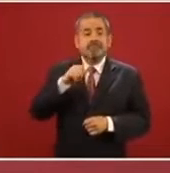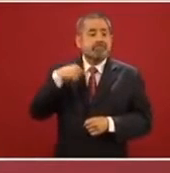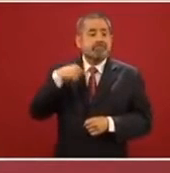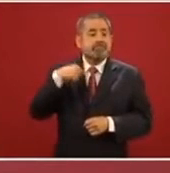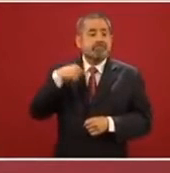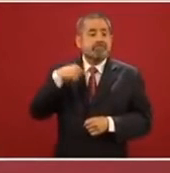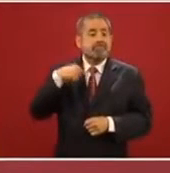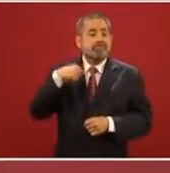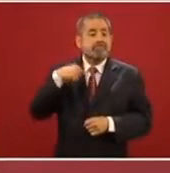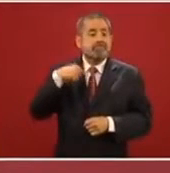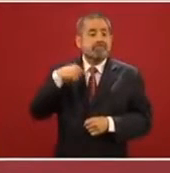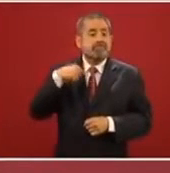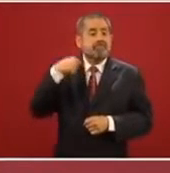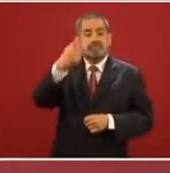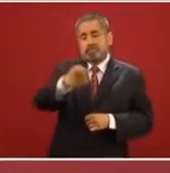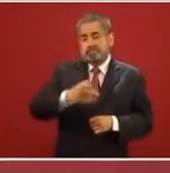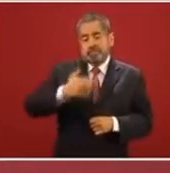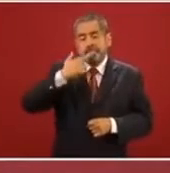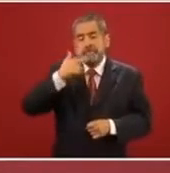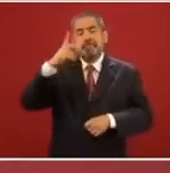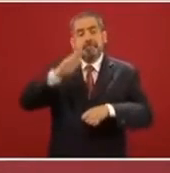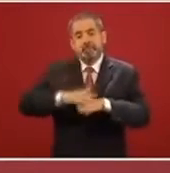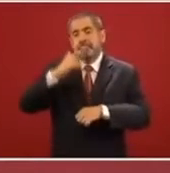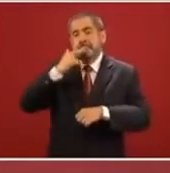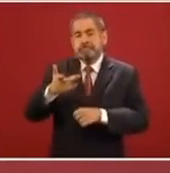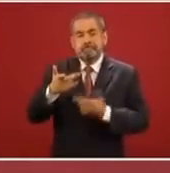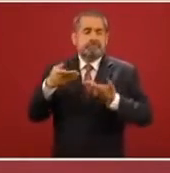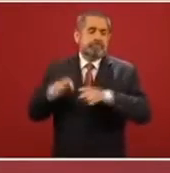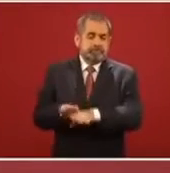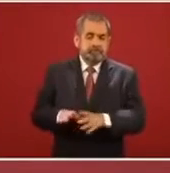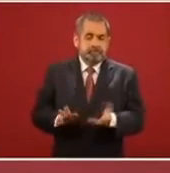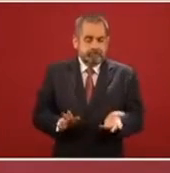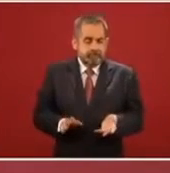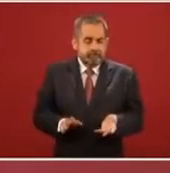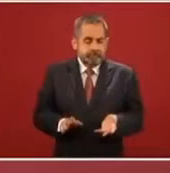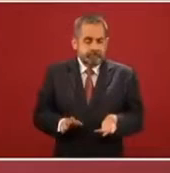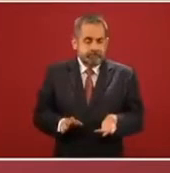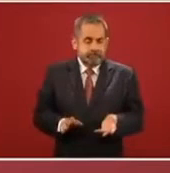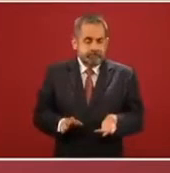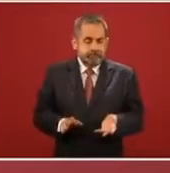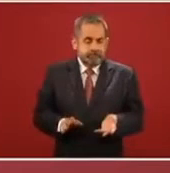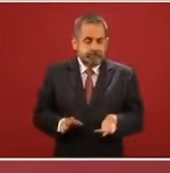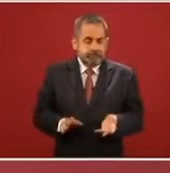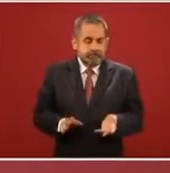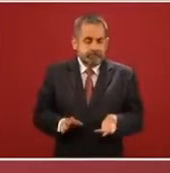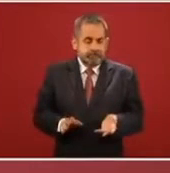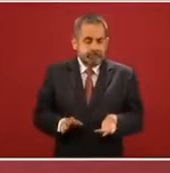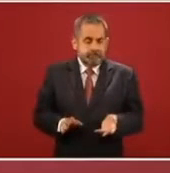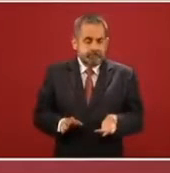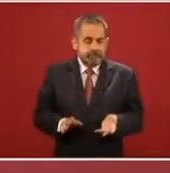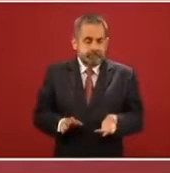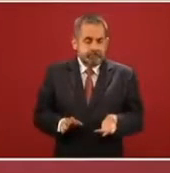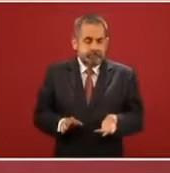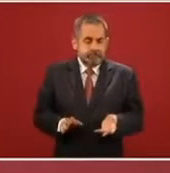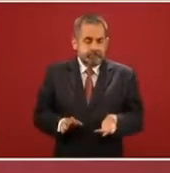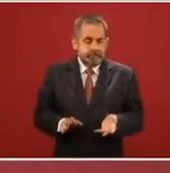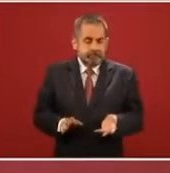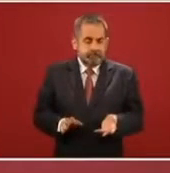Entonces, So therefore, no podemos, no debemos we should not